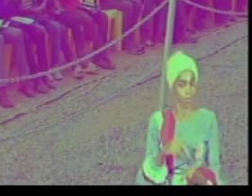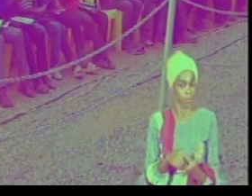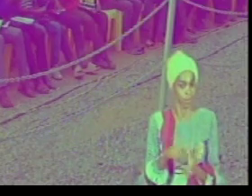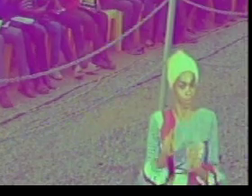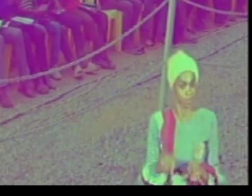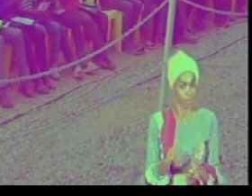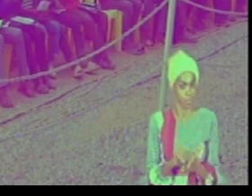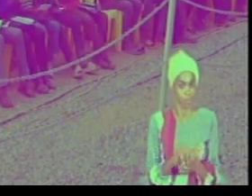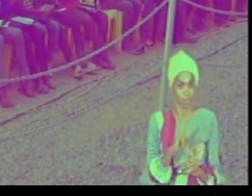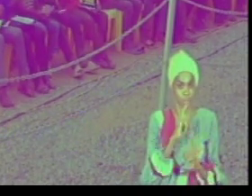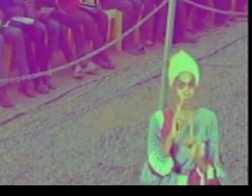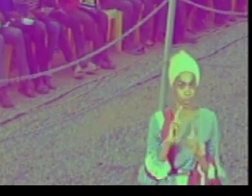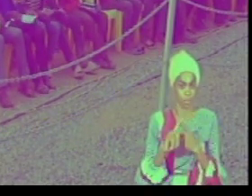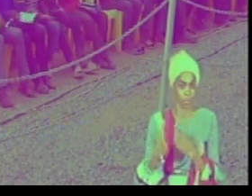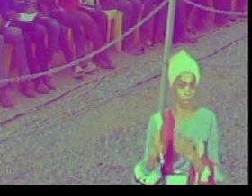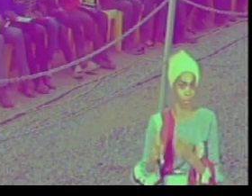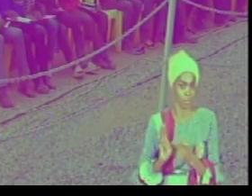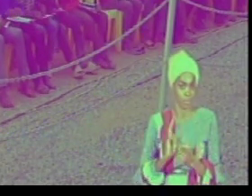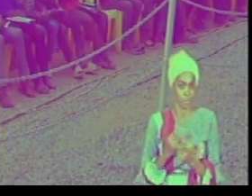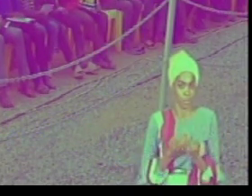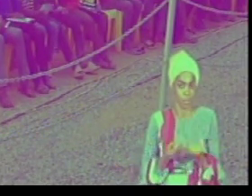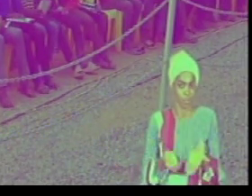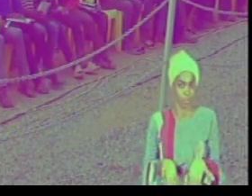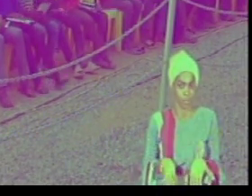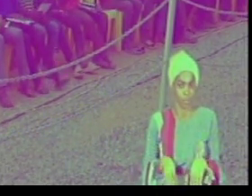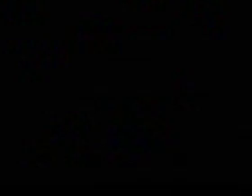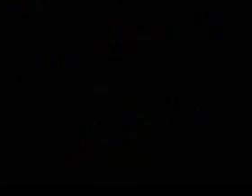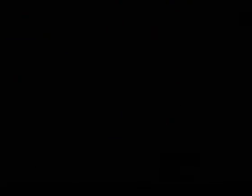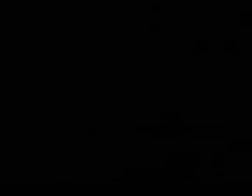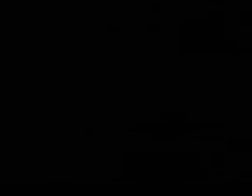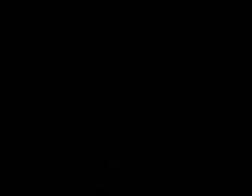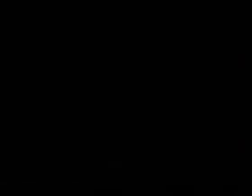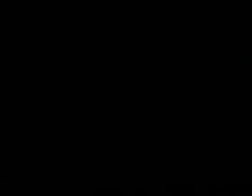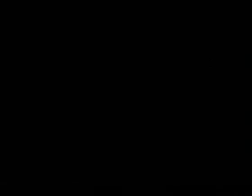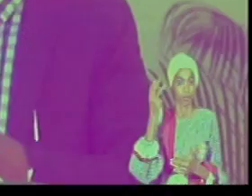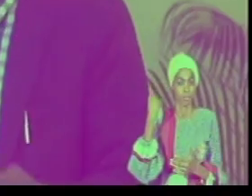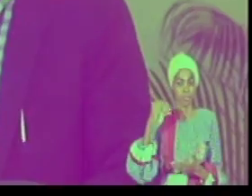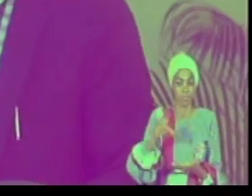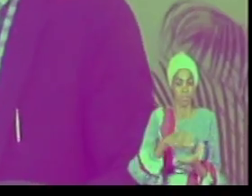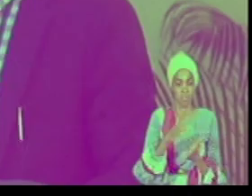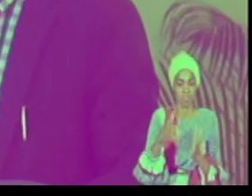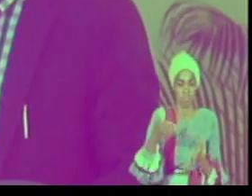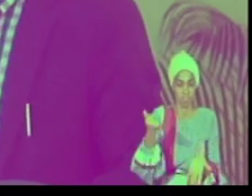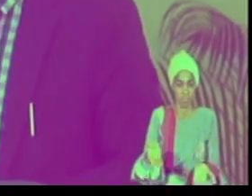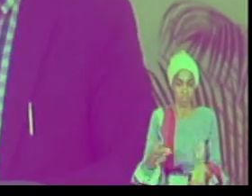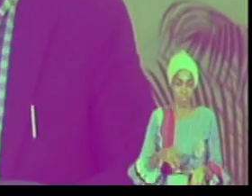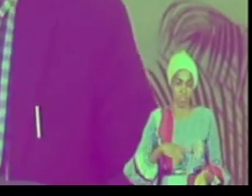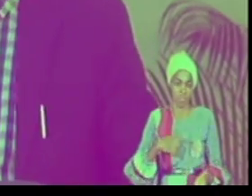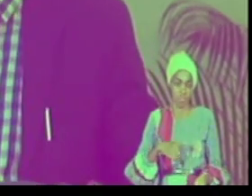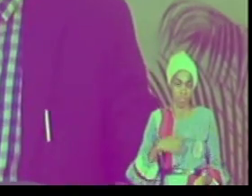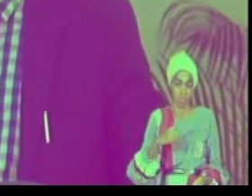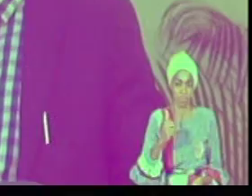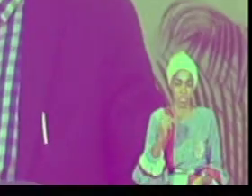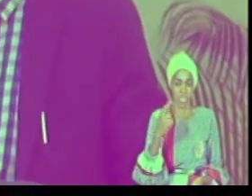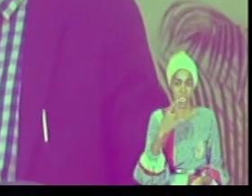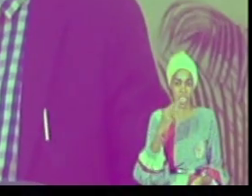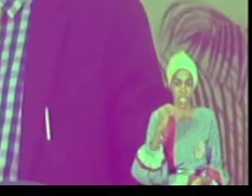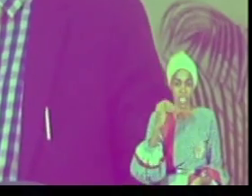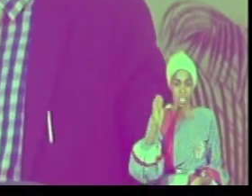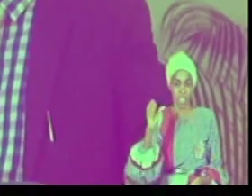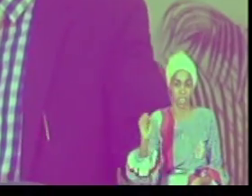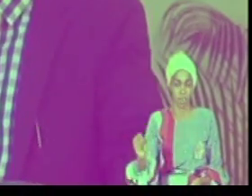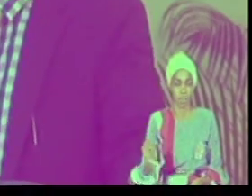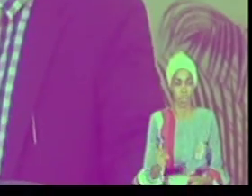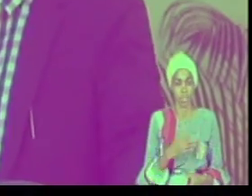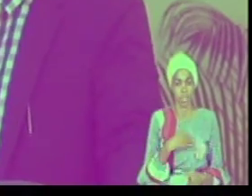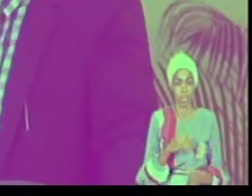As I read to you before, at the age of 7, he knew the Lord. And even though he has relocated over the United States of America, he's